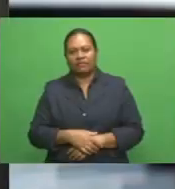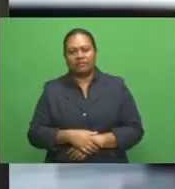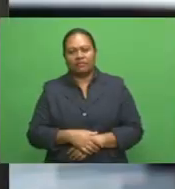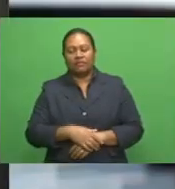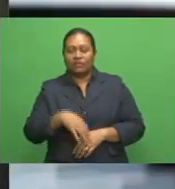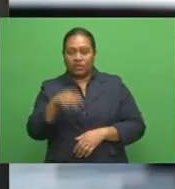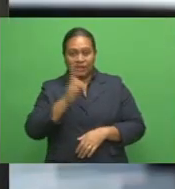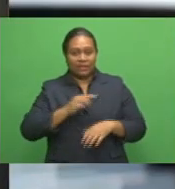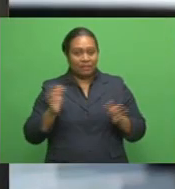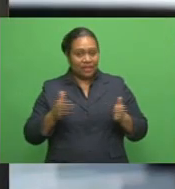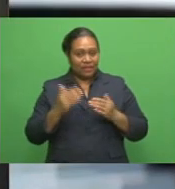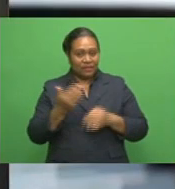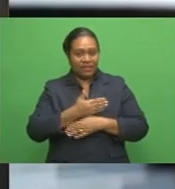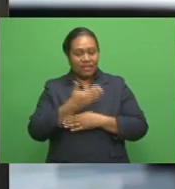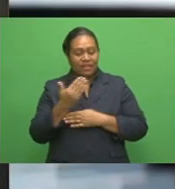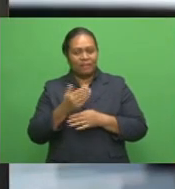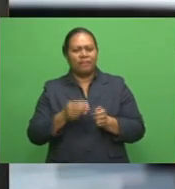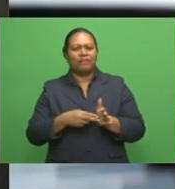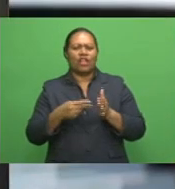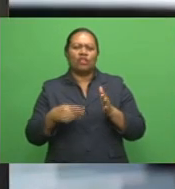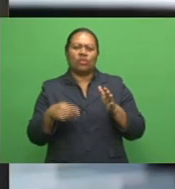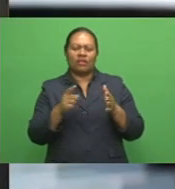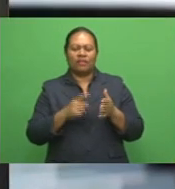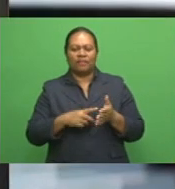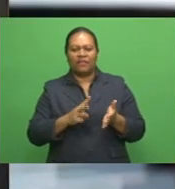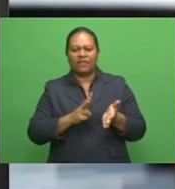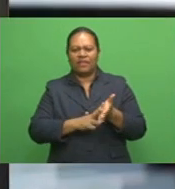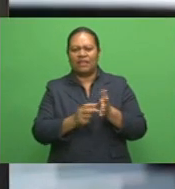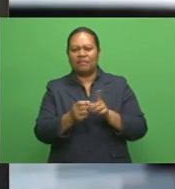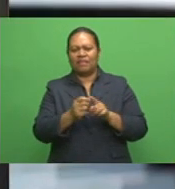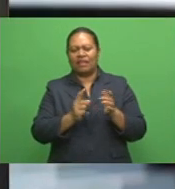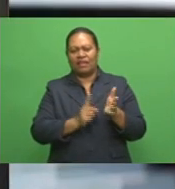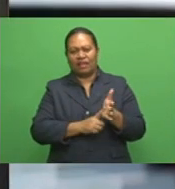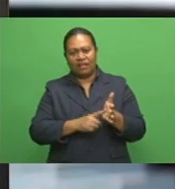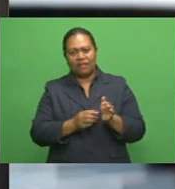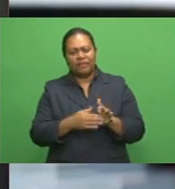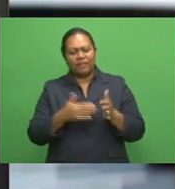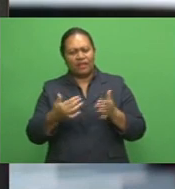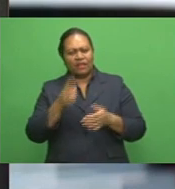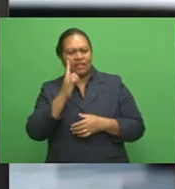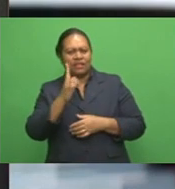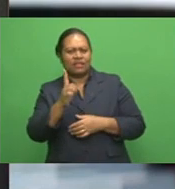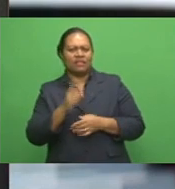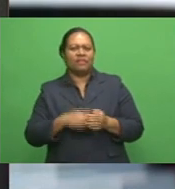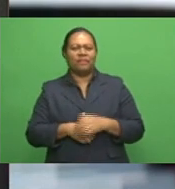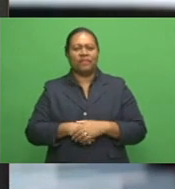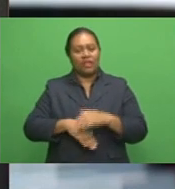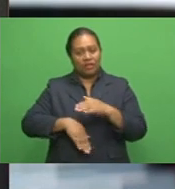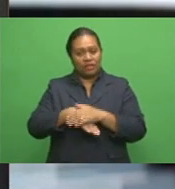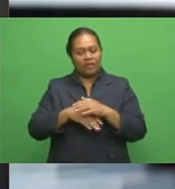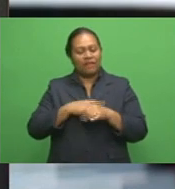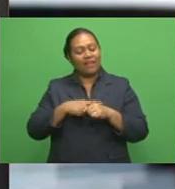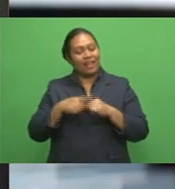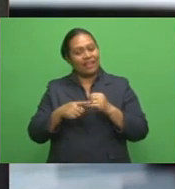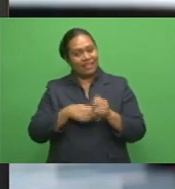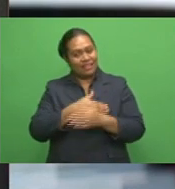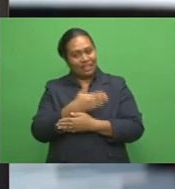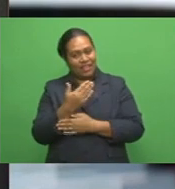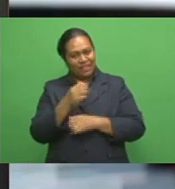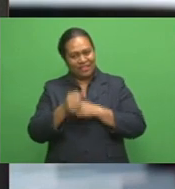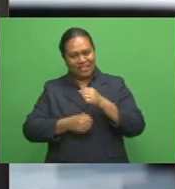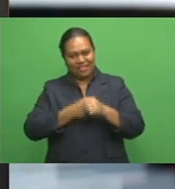today's Play of the Day, we're off to the EPL. Managerless Watford were relegated from the Premier League on the final day of the season